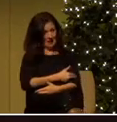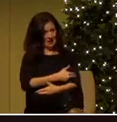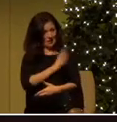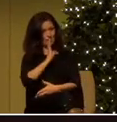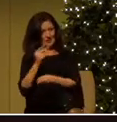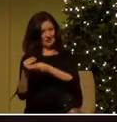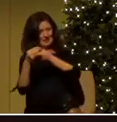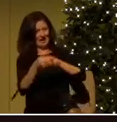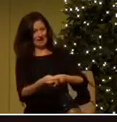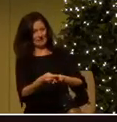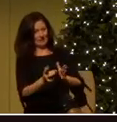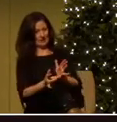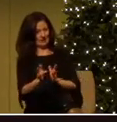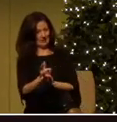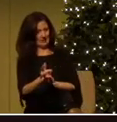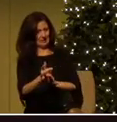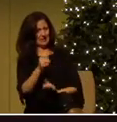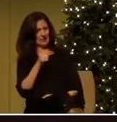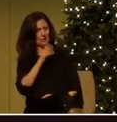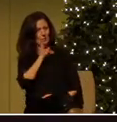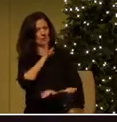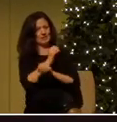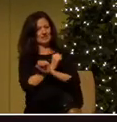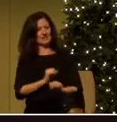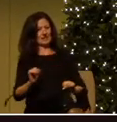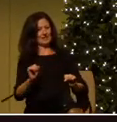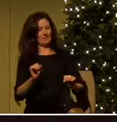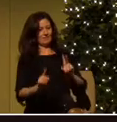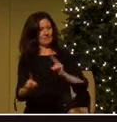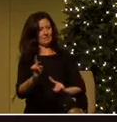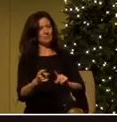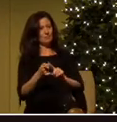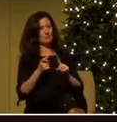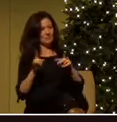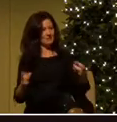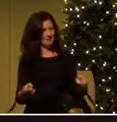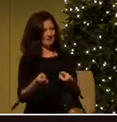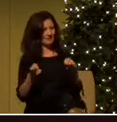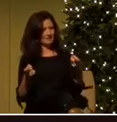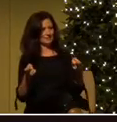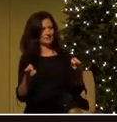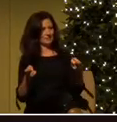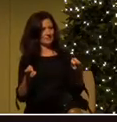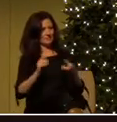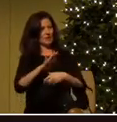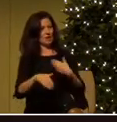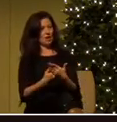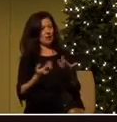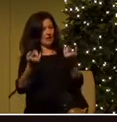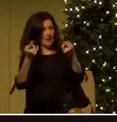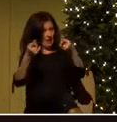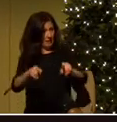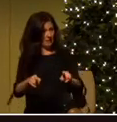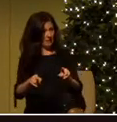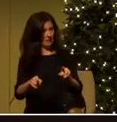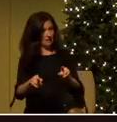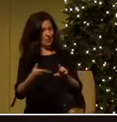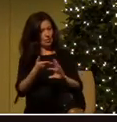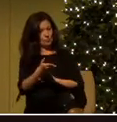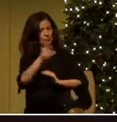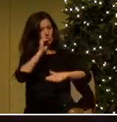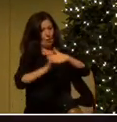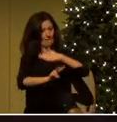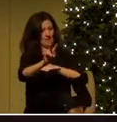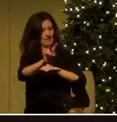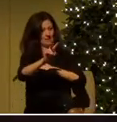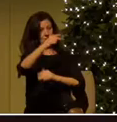because he will save his people from their sins." All this took place to fulfill what the Lord had said through the prophet. "The